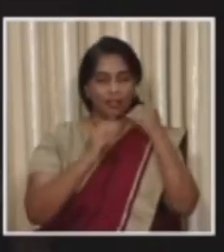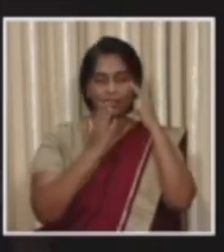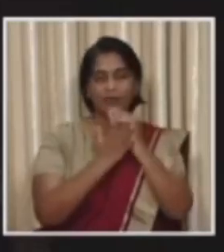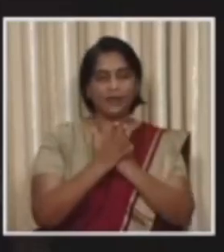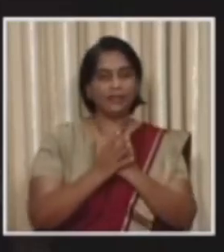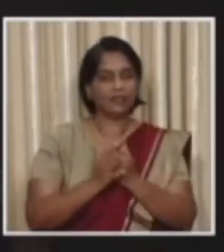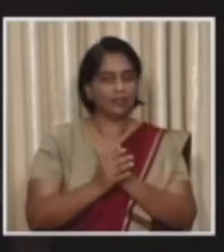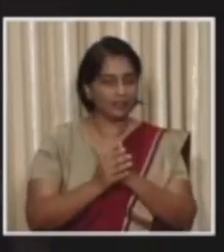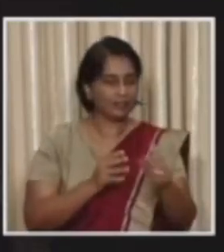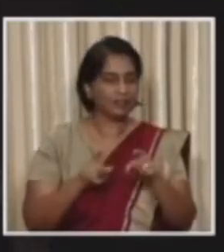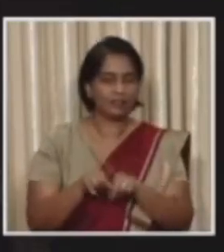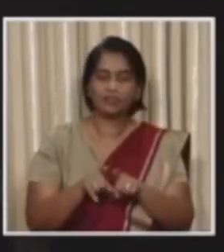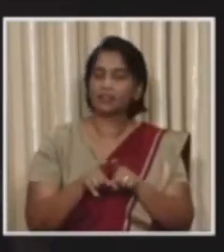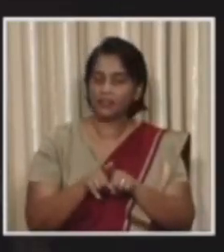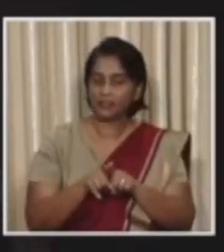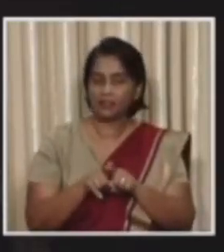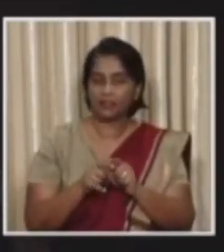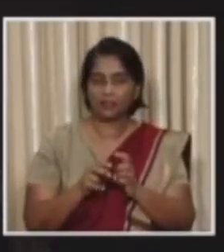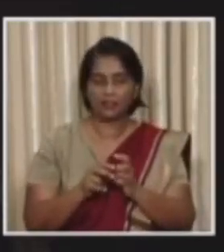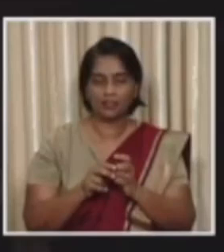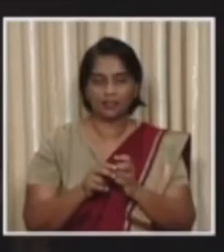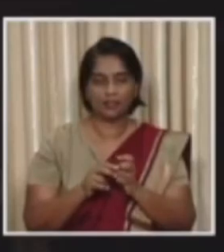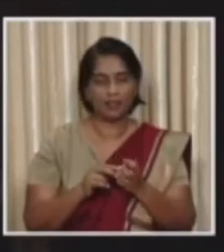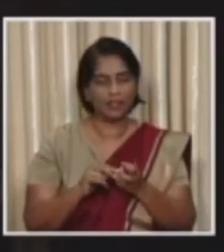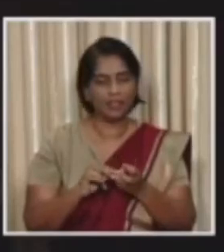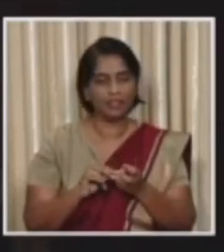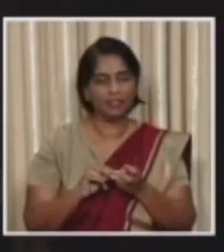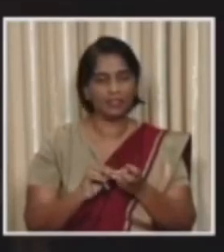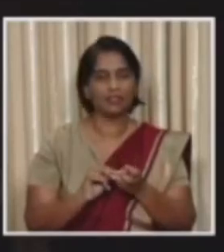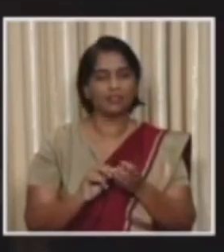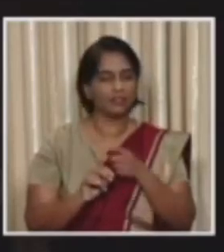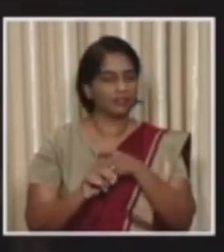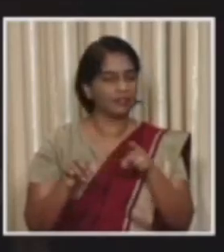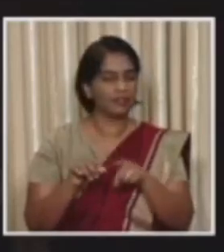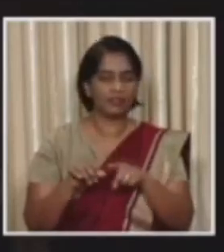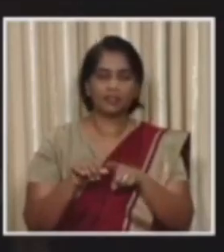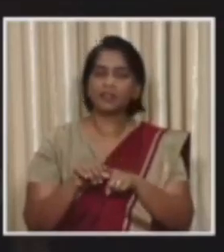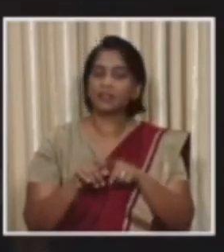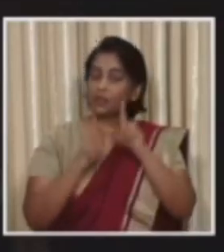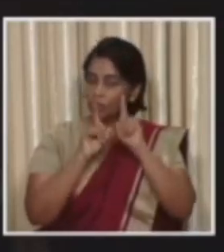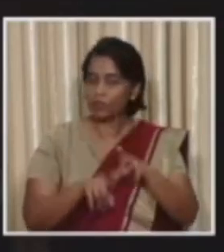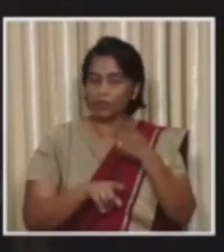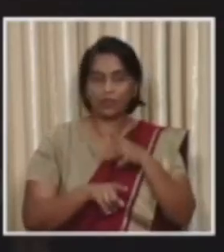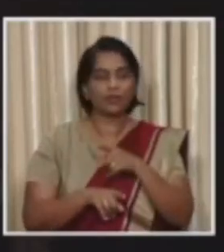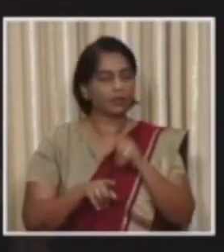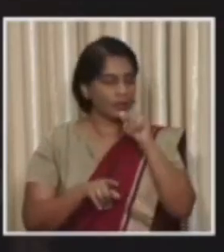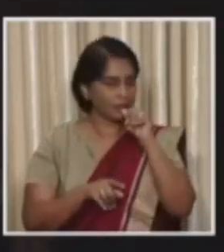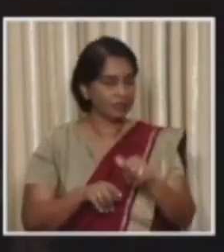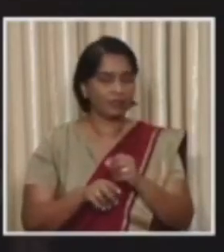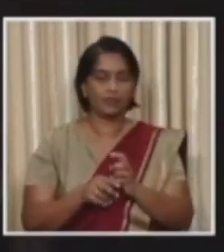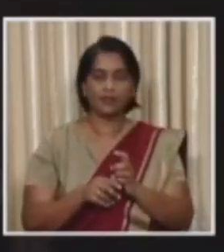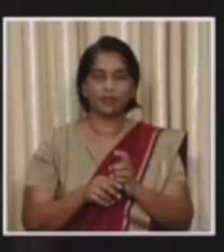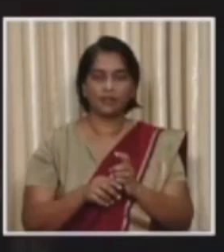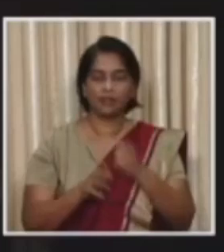a simple person like me. That could have been the truth. Therefore, the grave situation is that